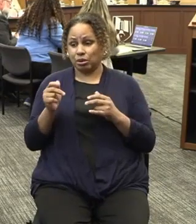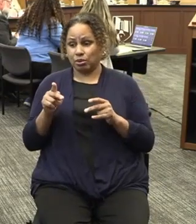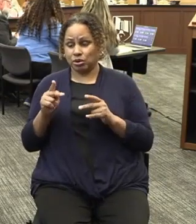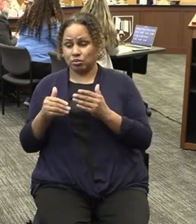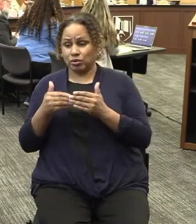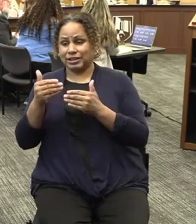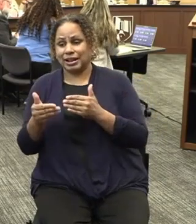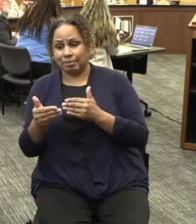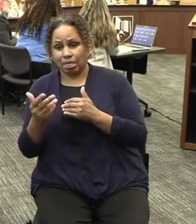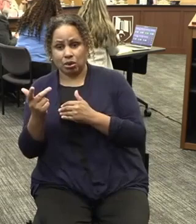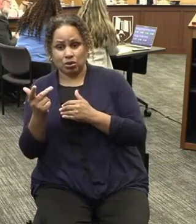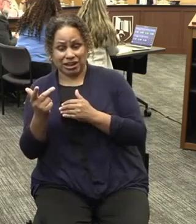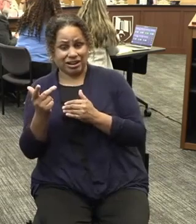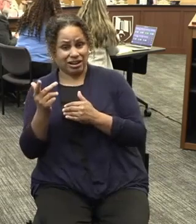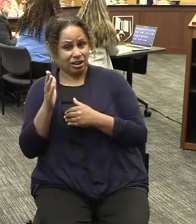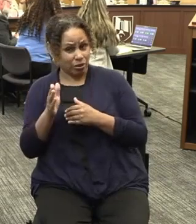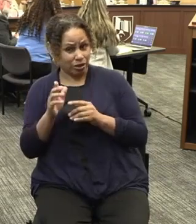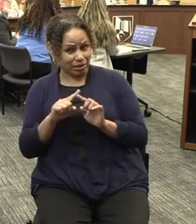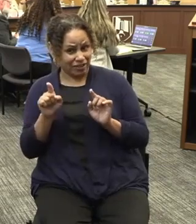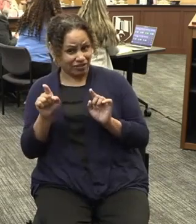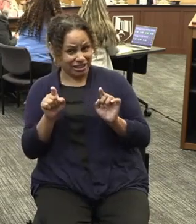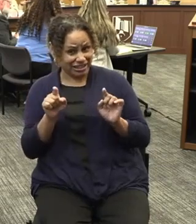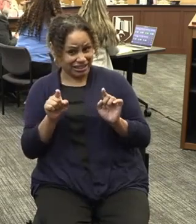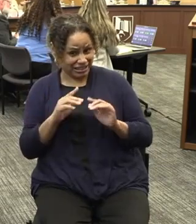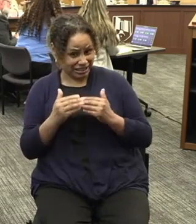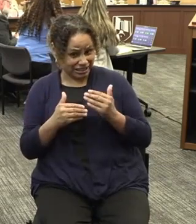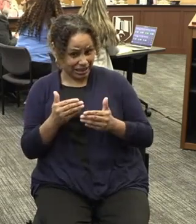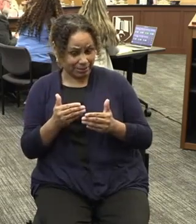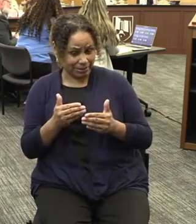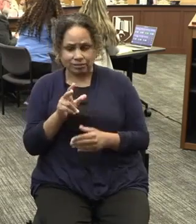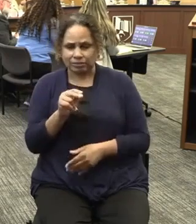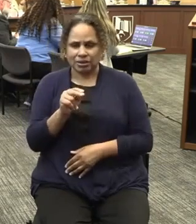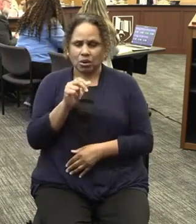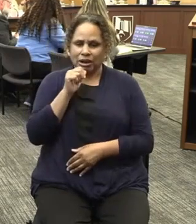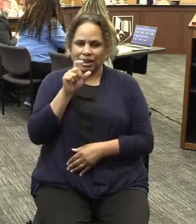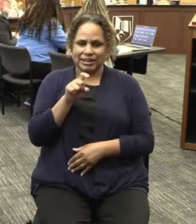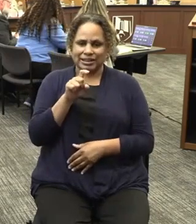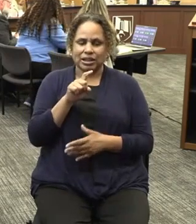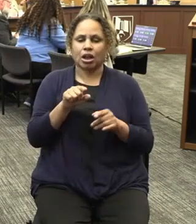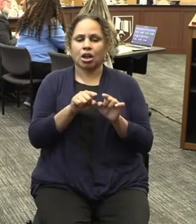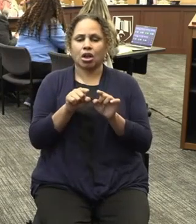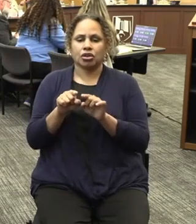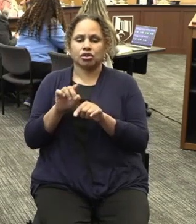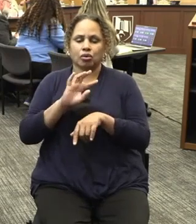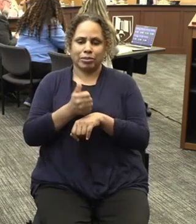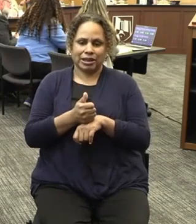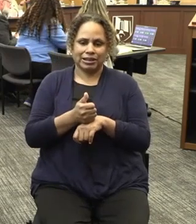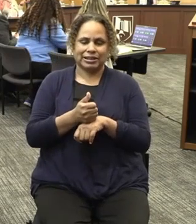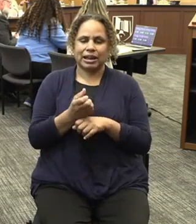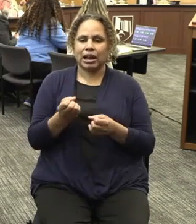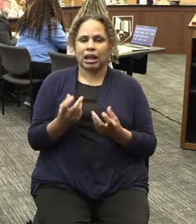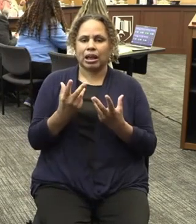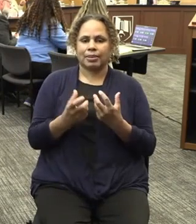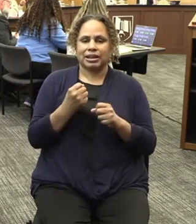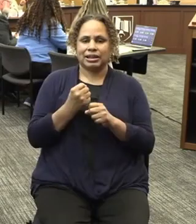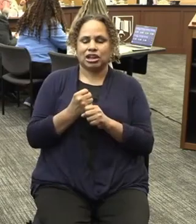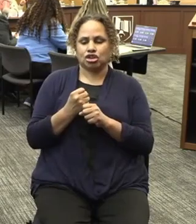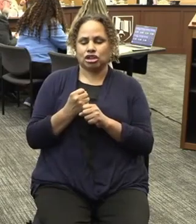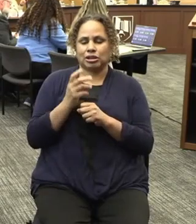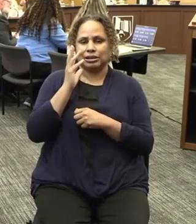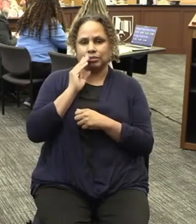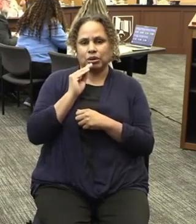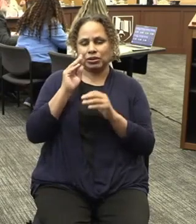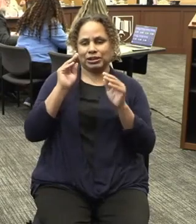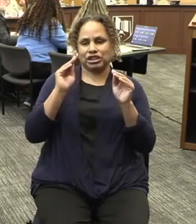So wouldn't there have been a difference in the steps? Not necessarily because Okay, it's so also degree- based degree is on that then? how many years they've taught and